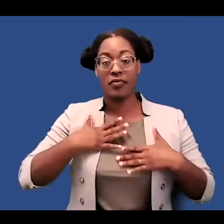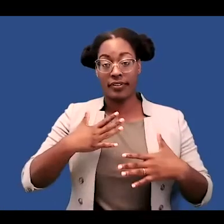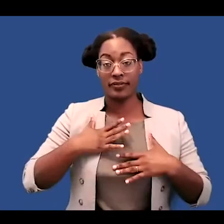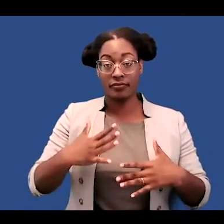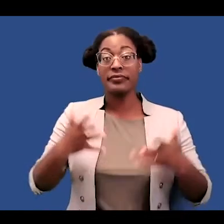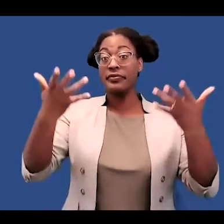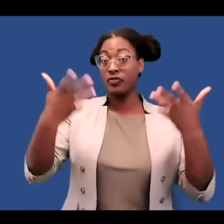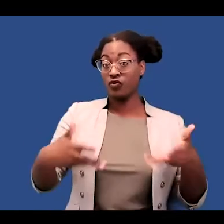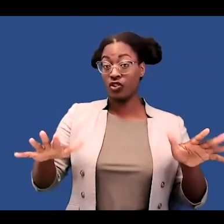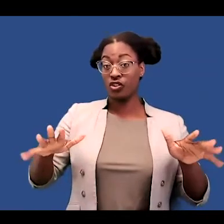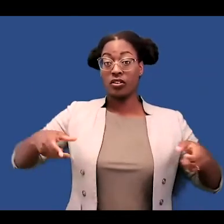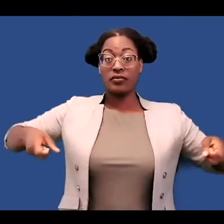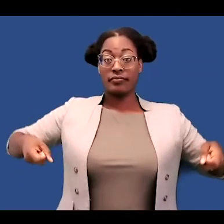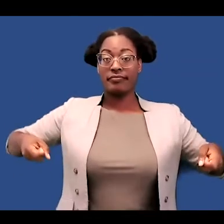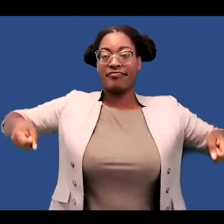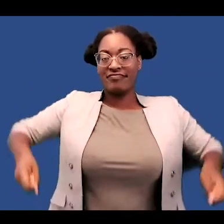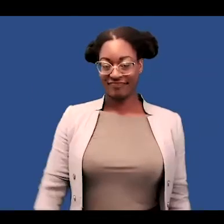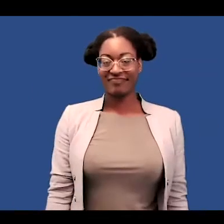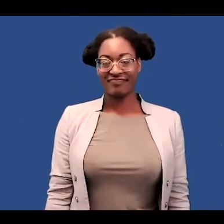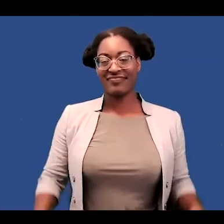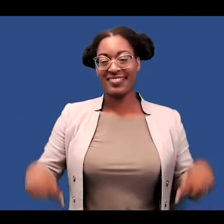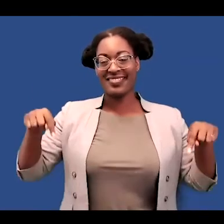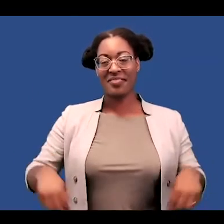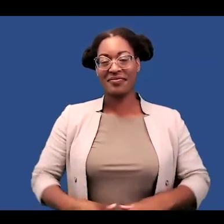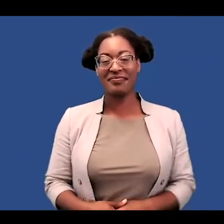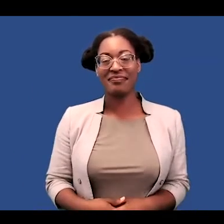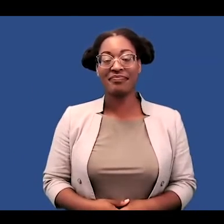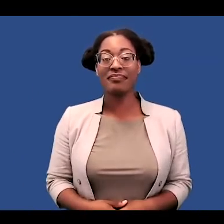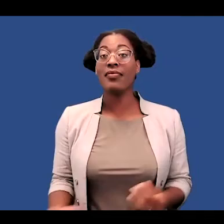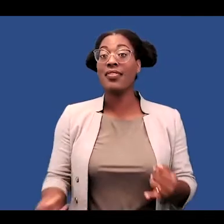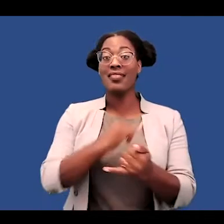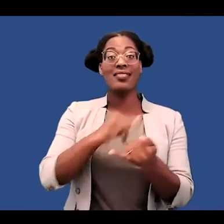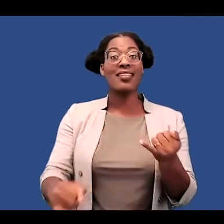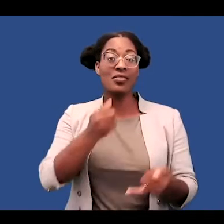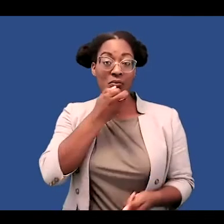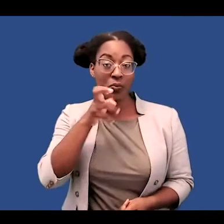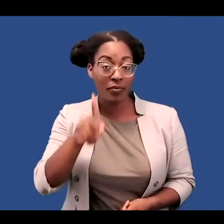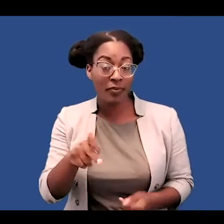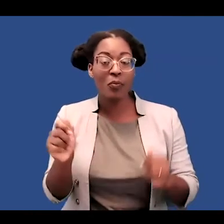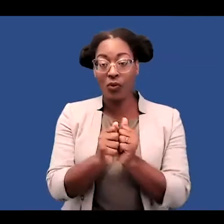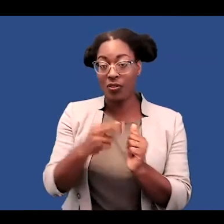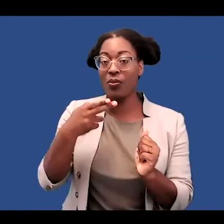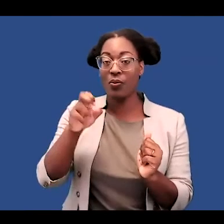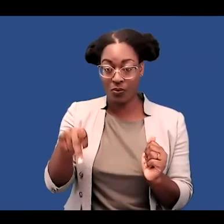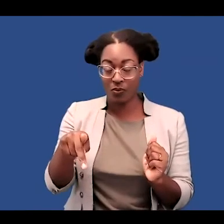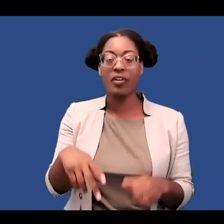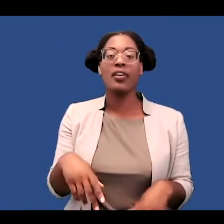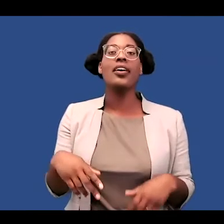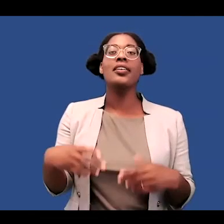then release your hoop all the way down to your side. The final warm-up exercise I would like to show you with our